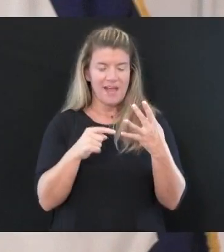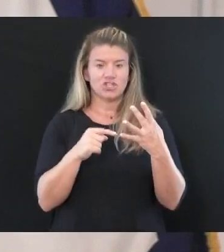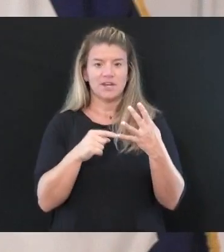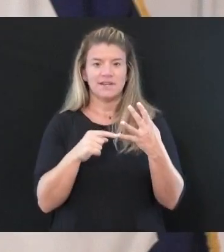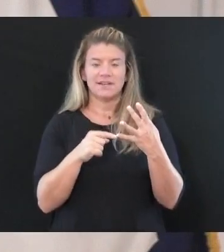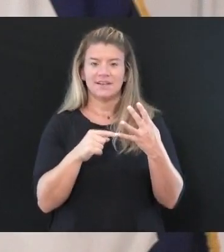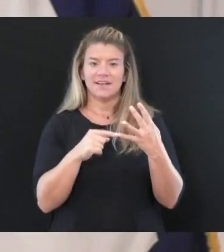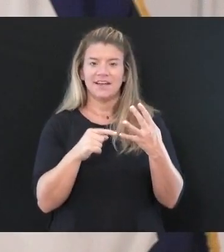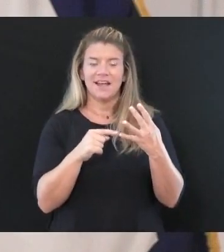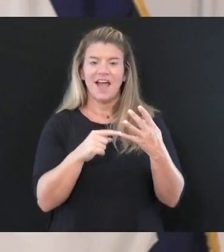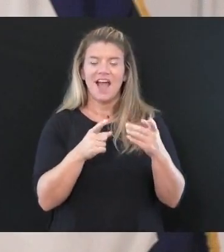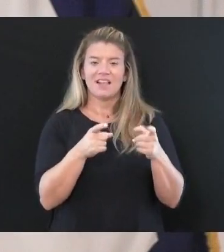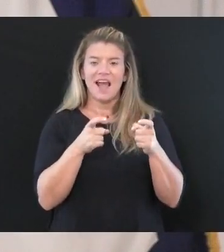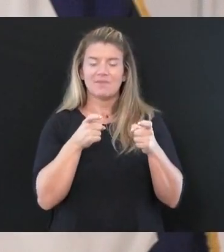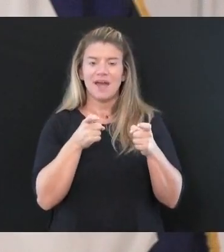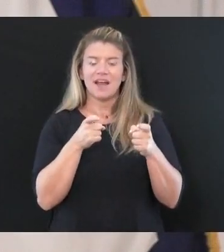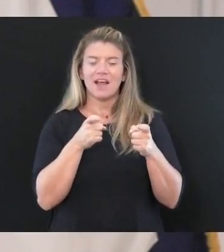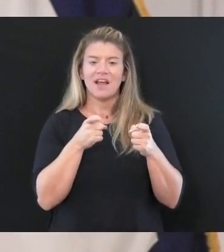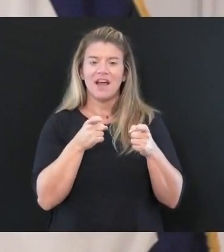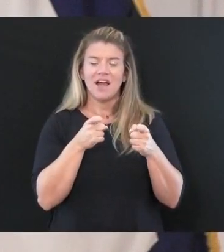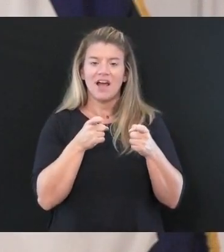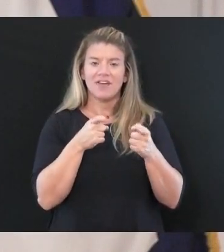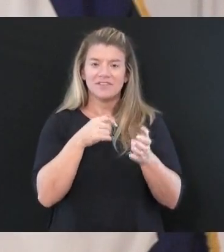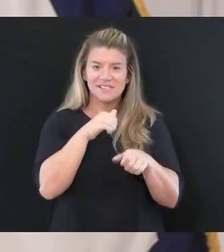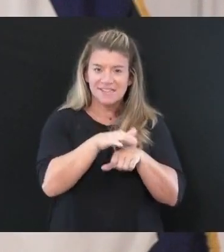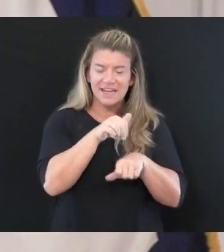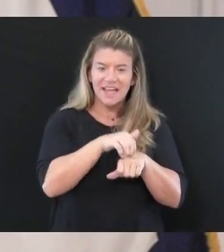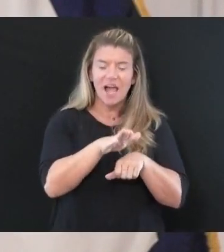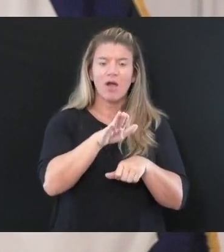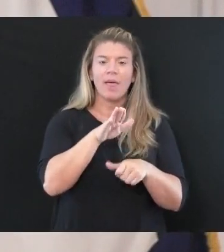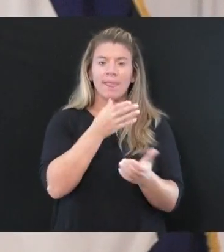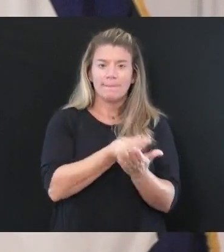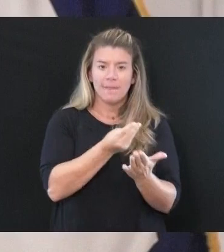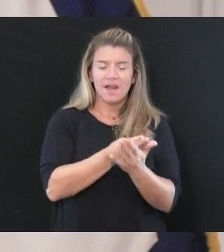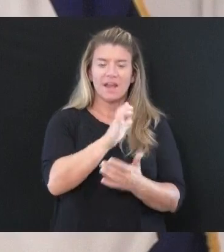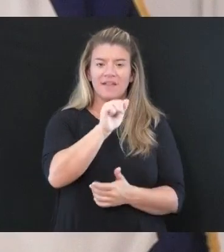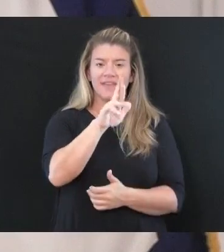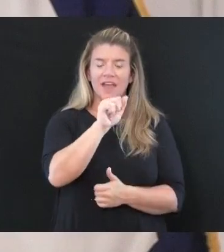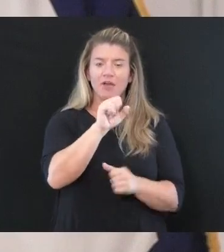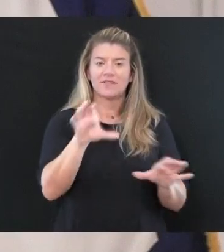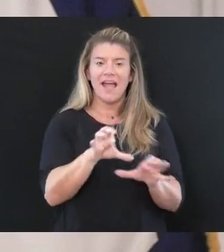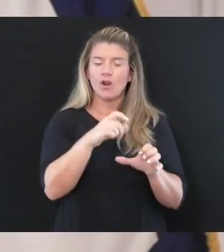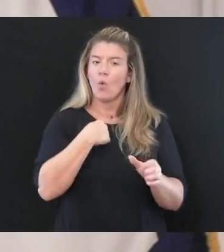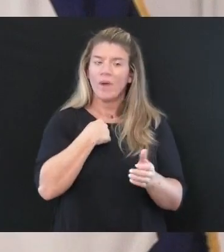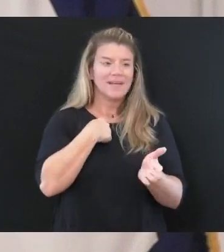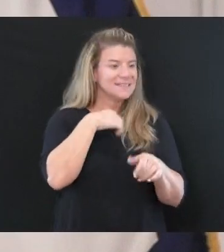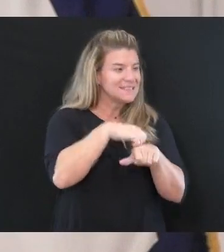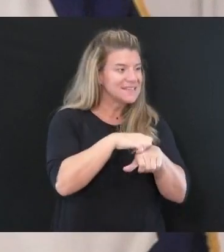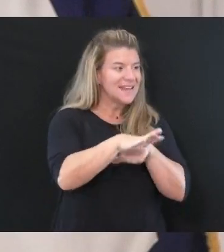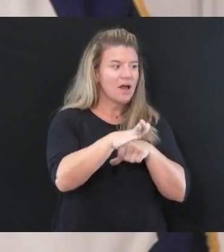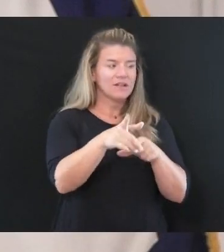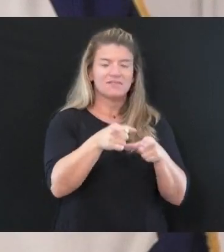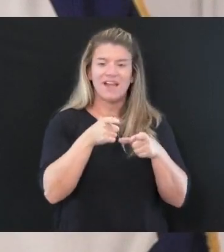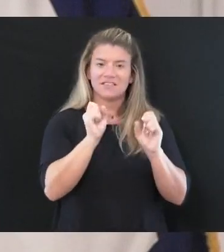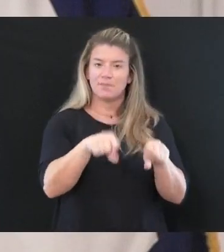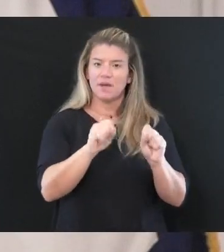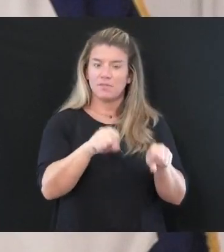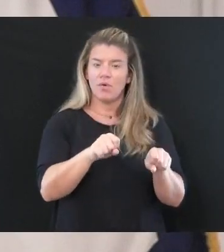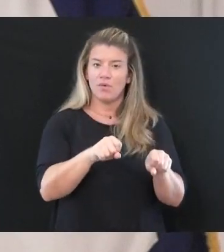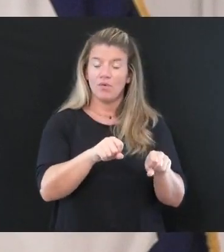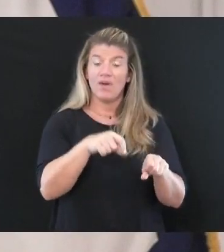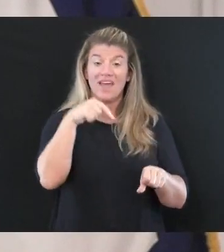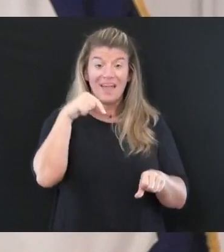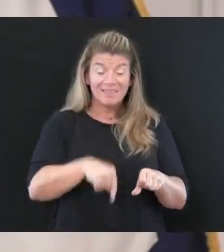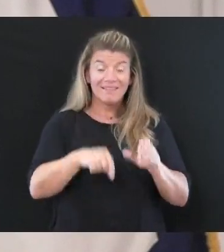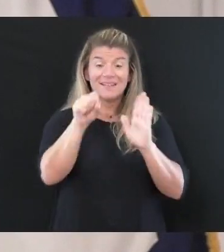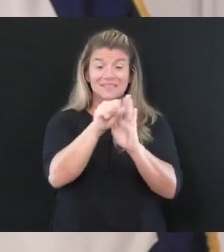as expediting the CARES money as expeditiously and as fast as we possibly could. This state's